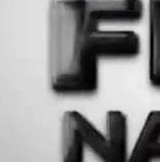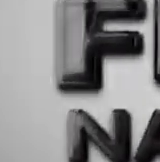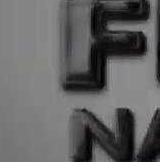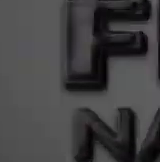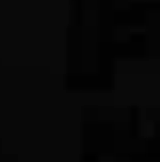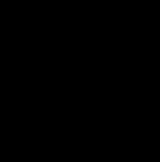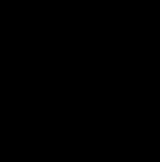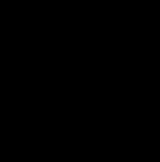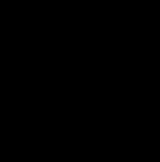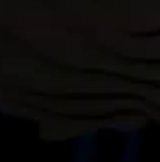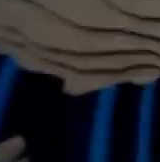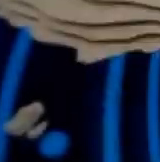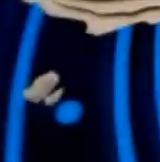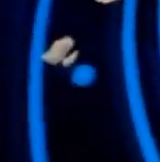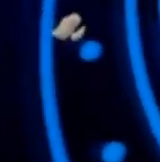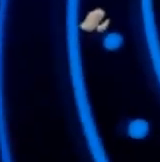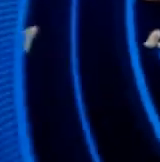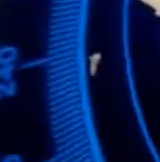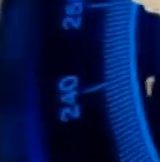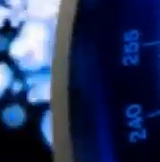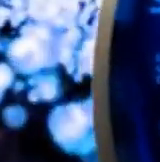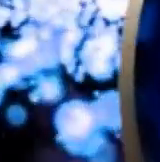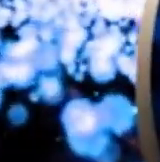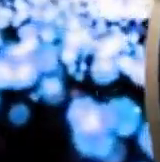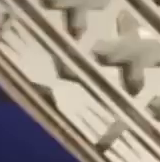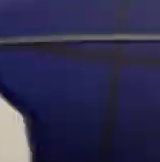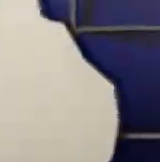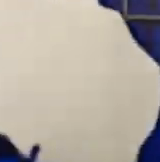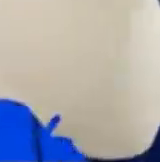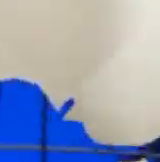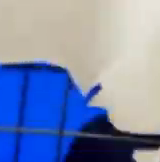Fiji One, Nandomo Iviti.